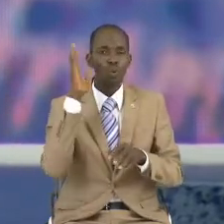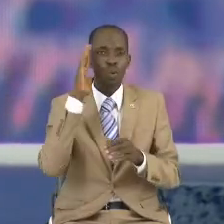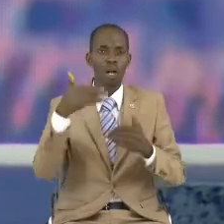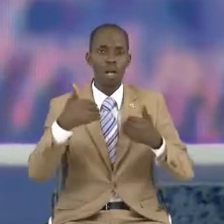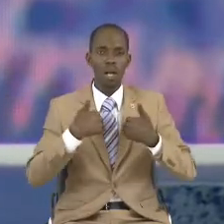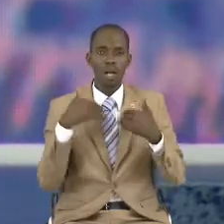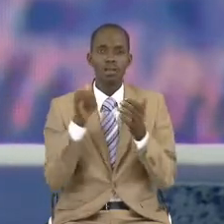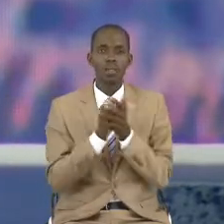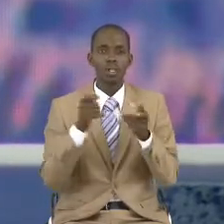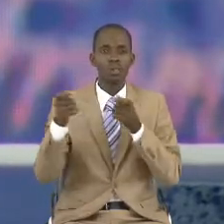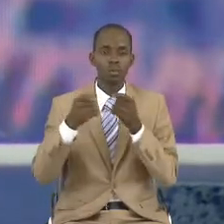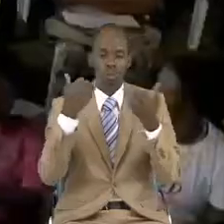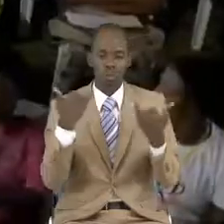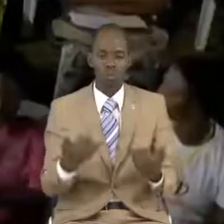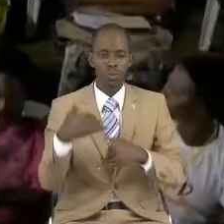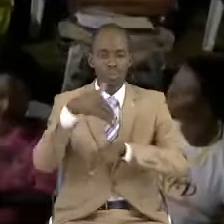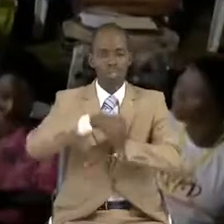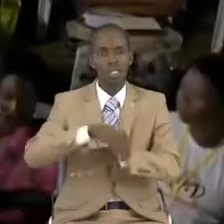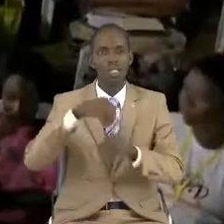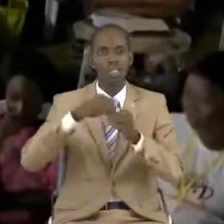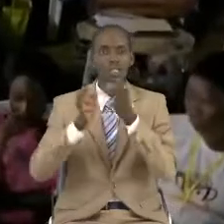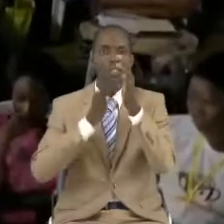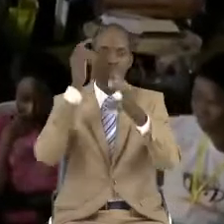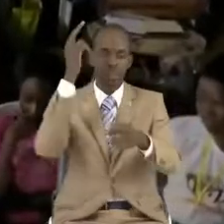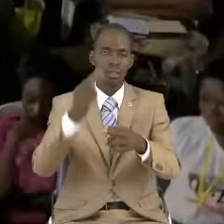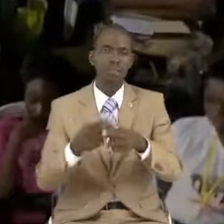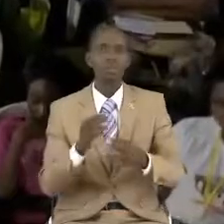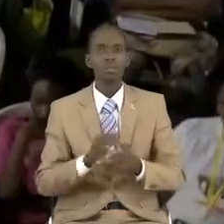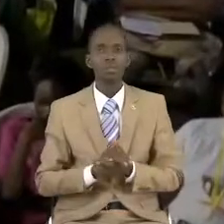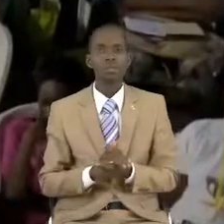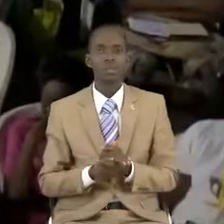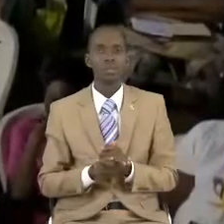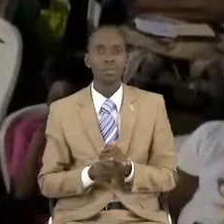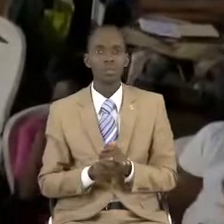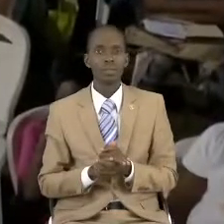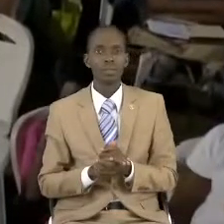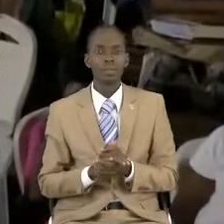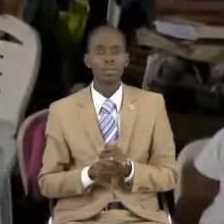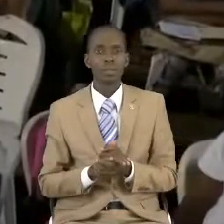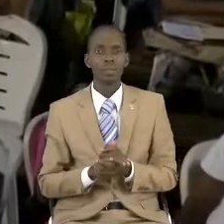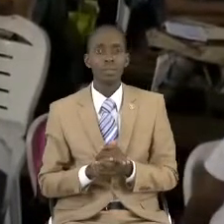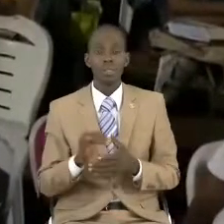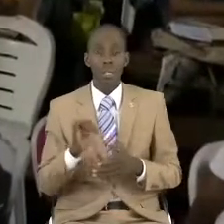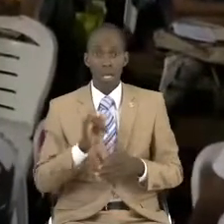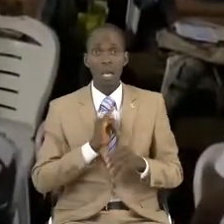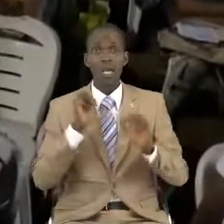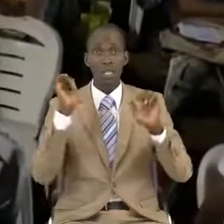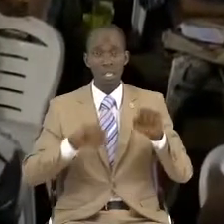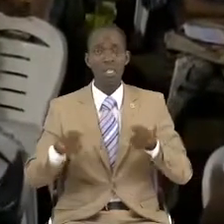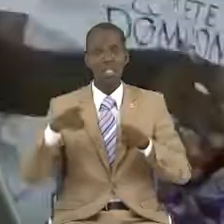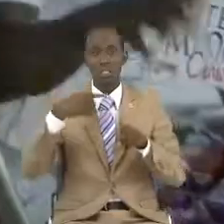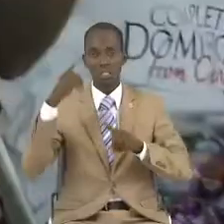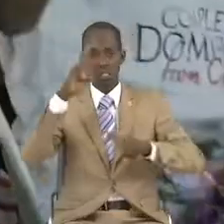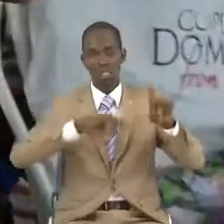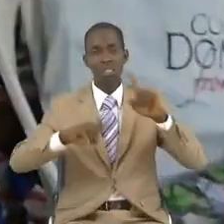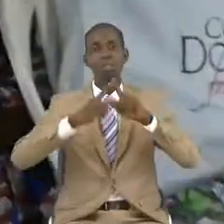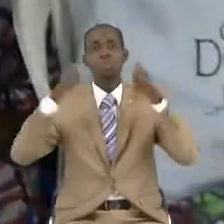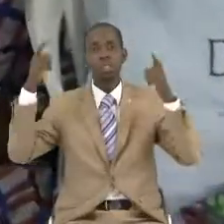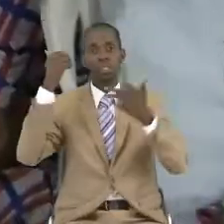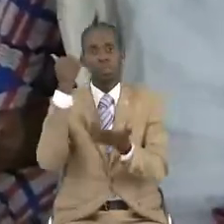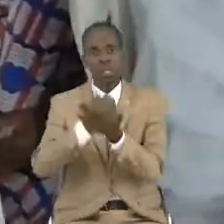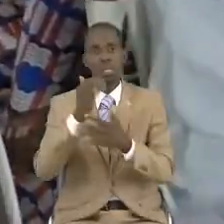tonight in jesus name i could even say greater amen than that one